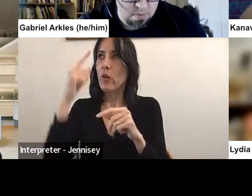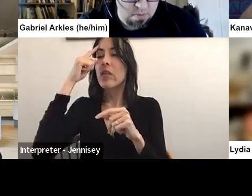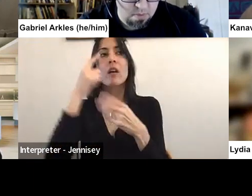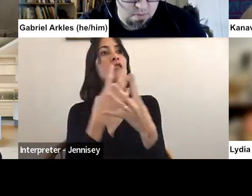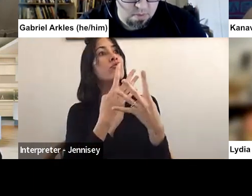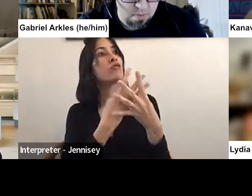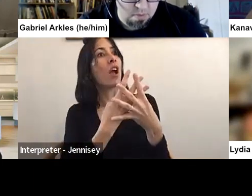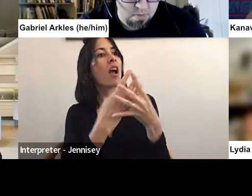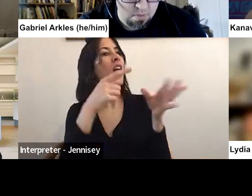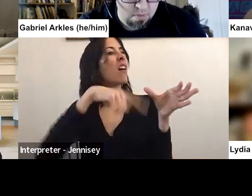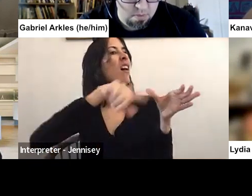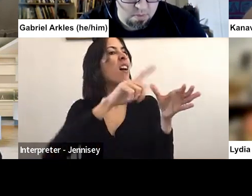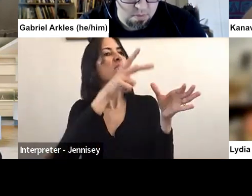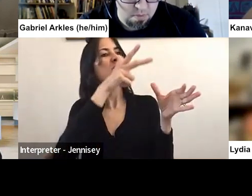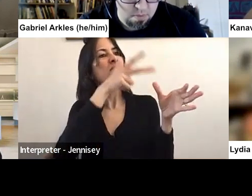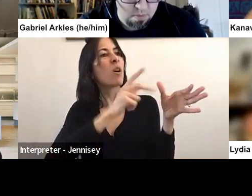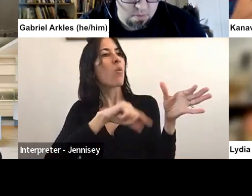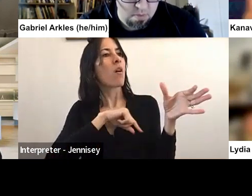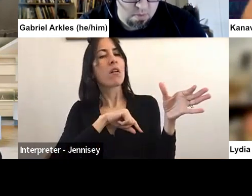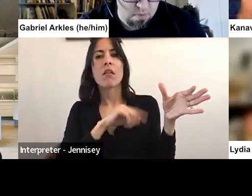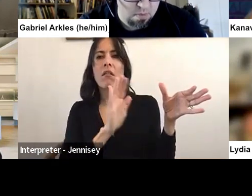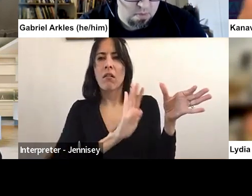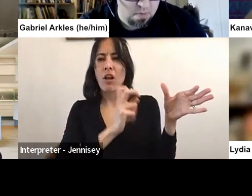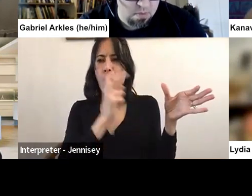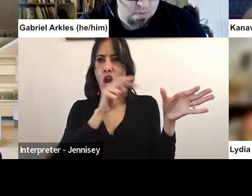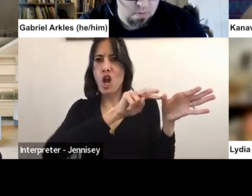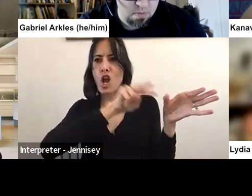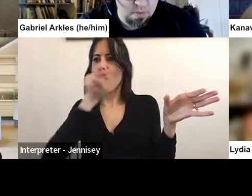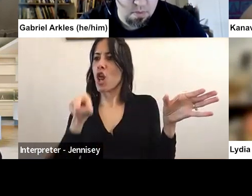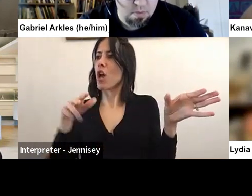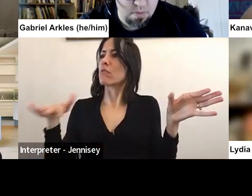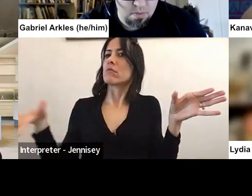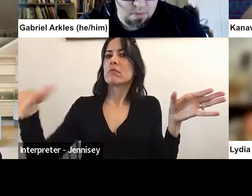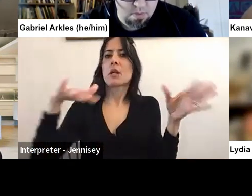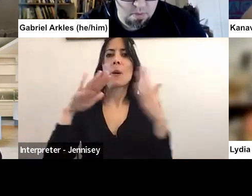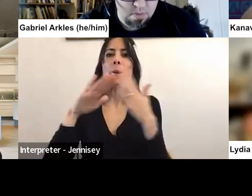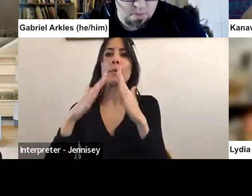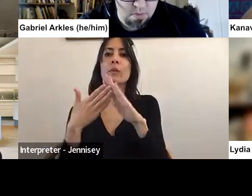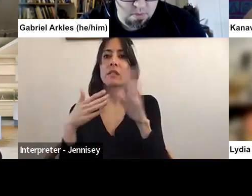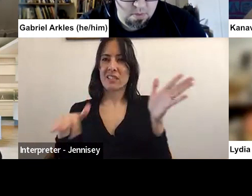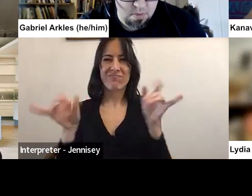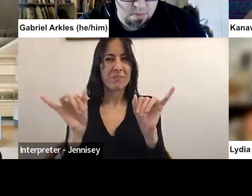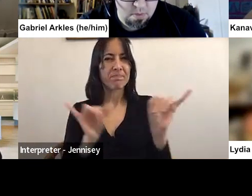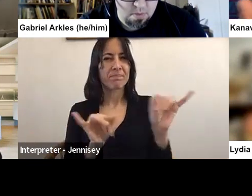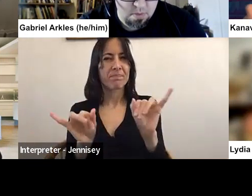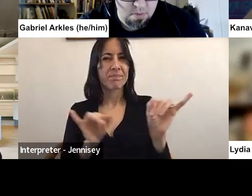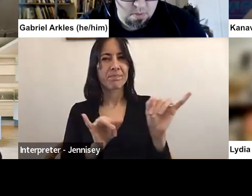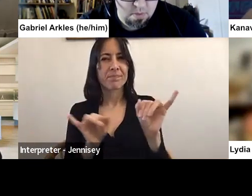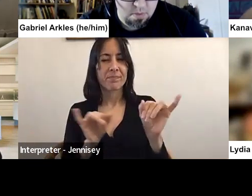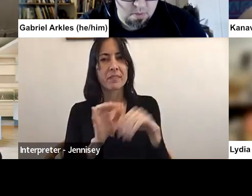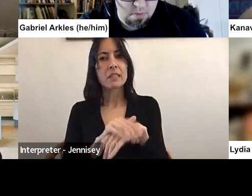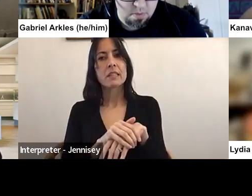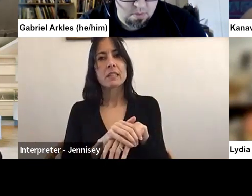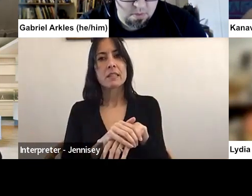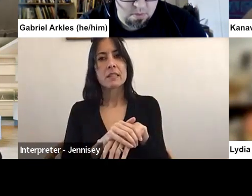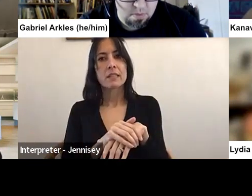prisons, but looking at it through the lens of food, we see how carcerality extends beyond the walls of confinement, ultimately meaning that we can't